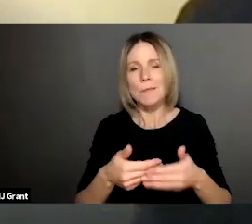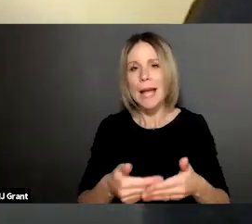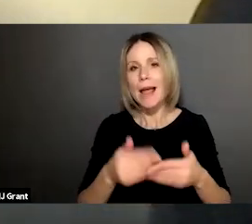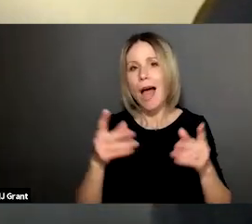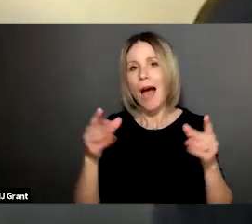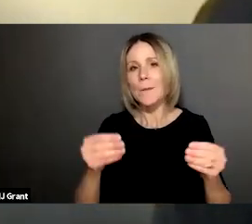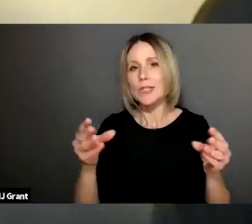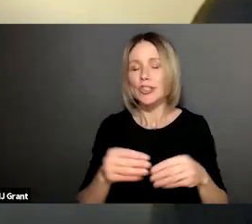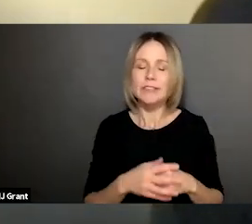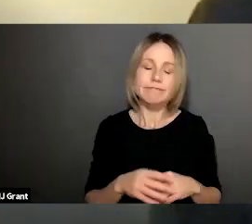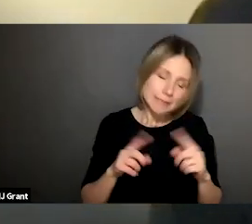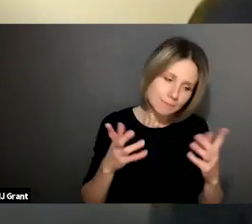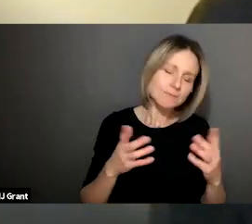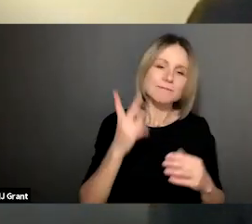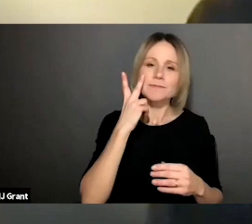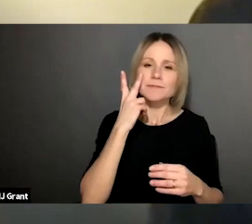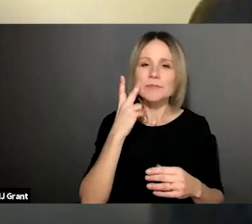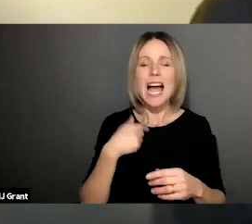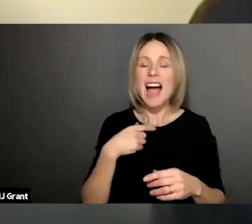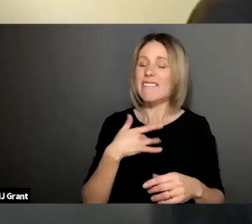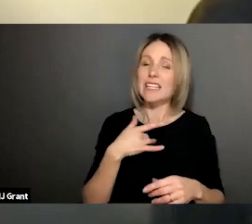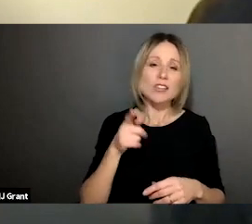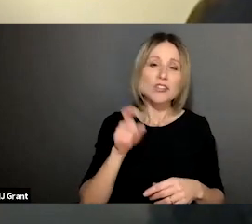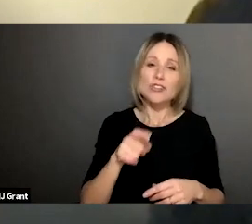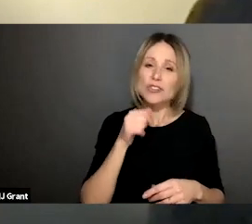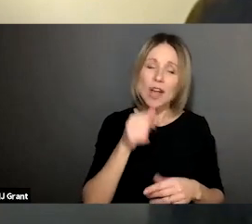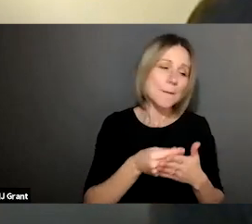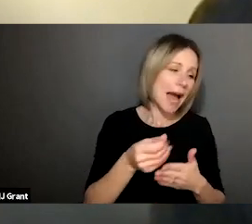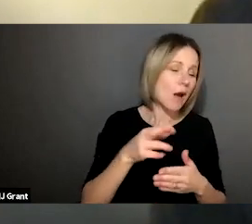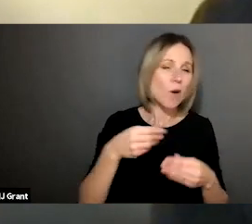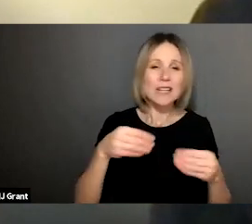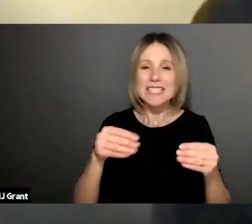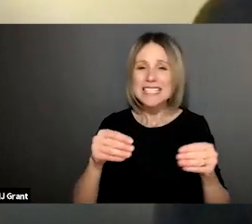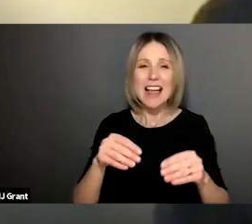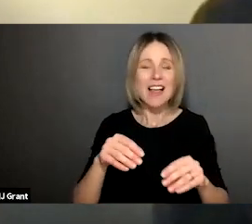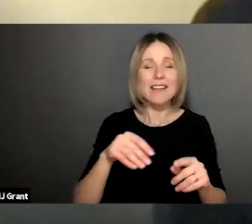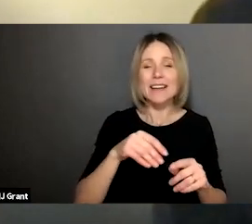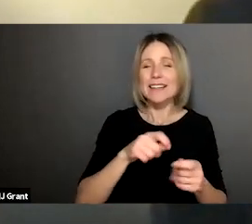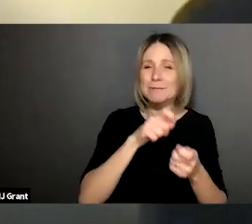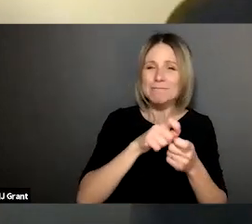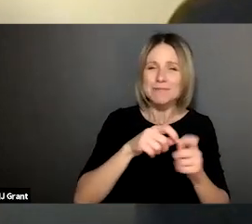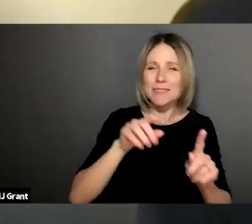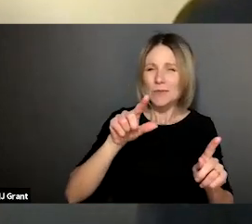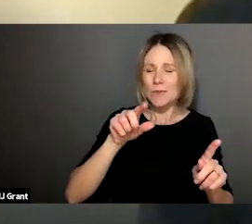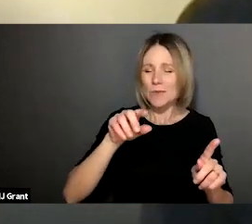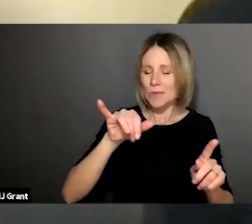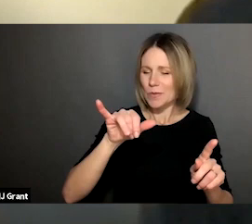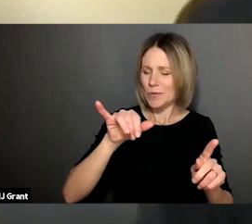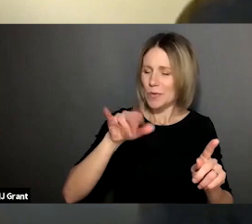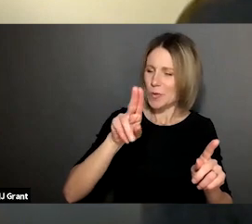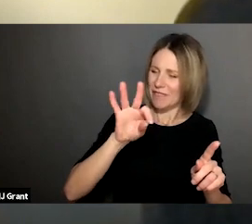I don't think anybody should be buying or selling bluefin tuna, but boy, it's delicious to eat. And if you can catch one